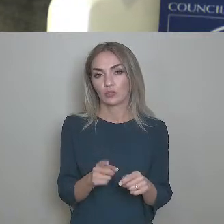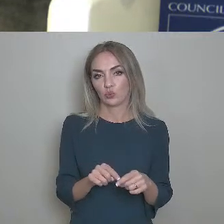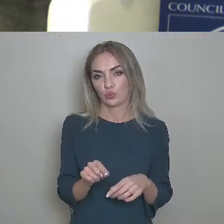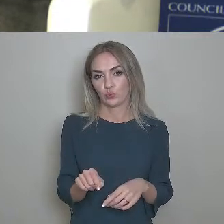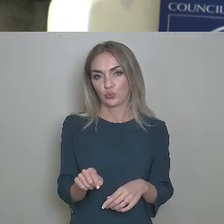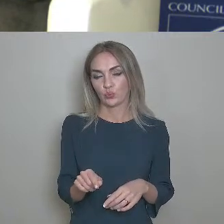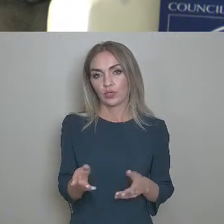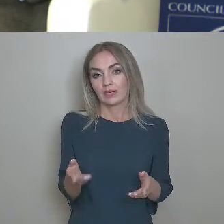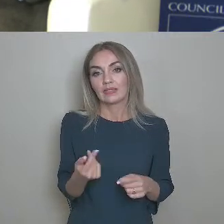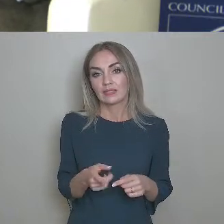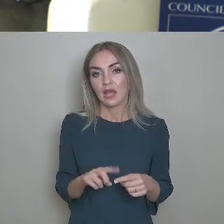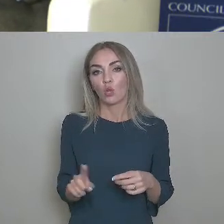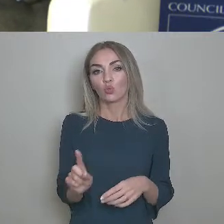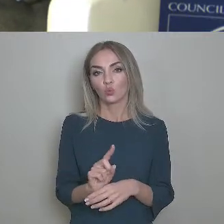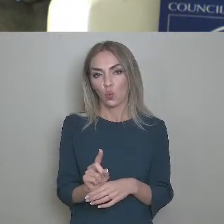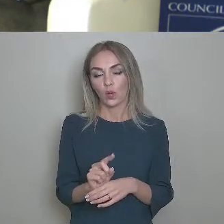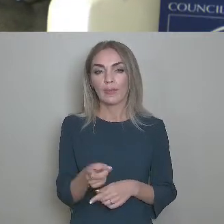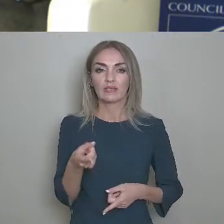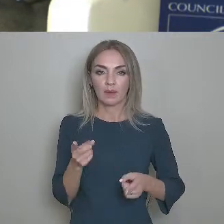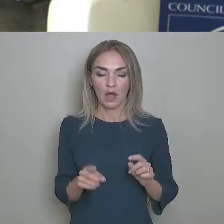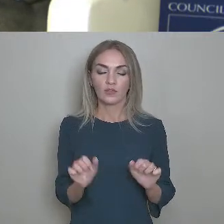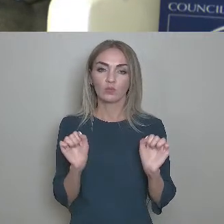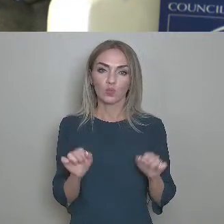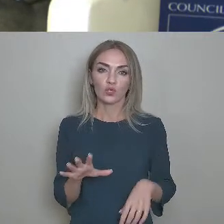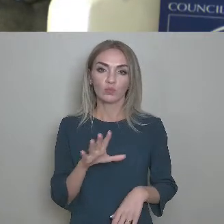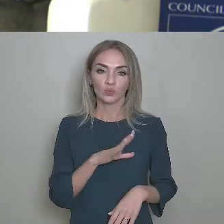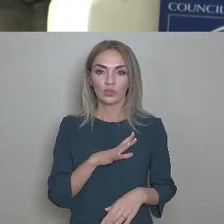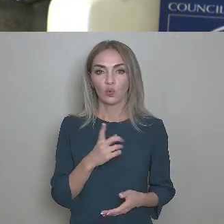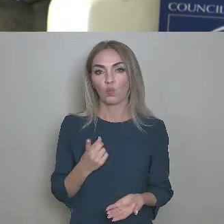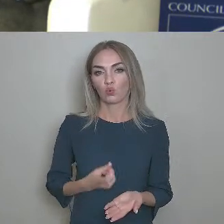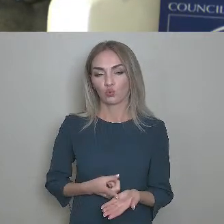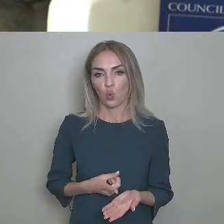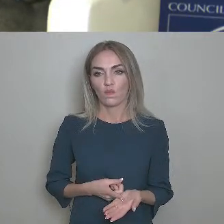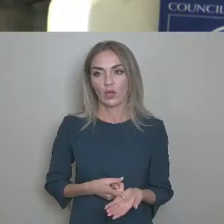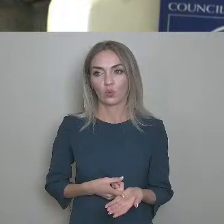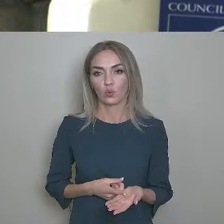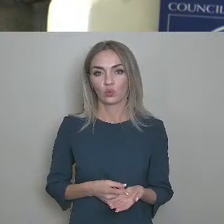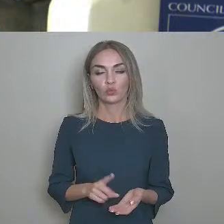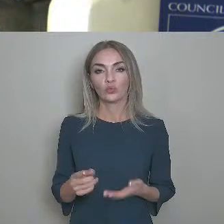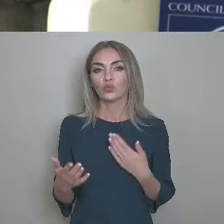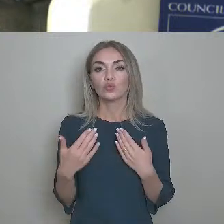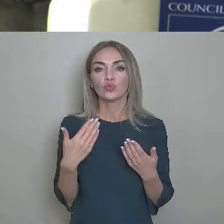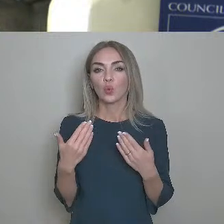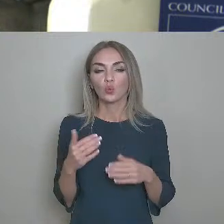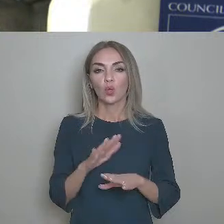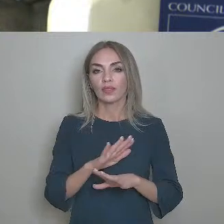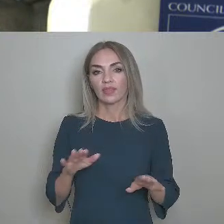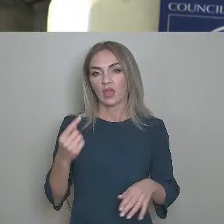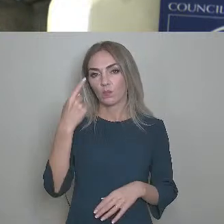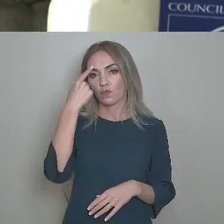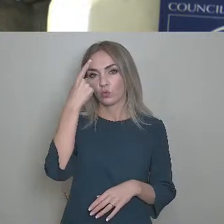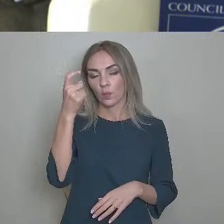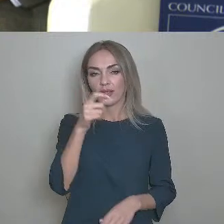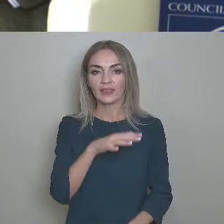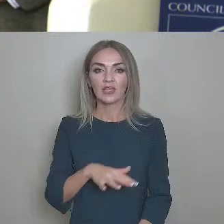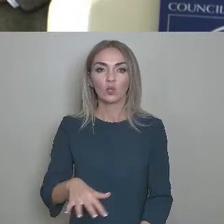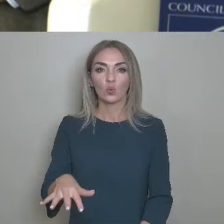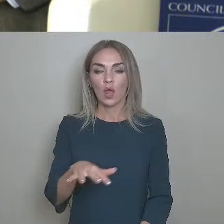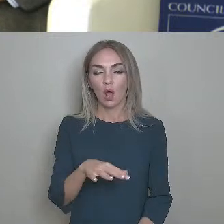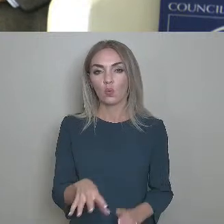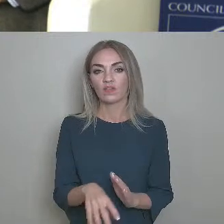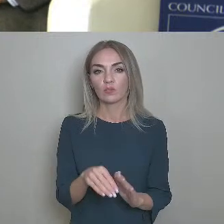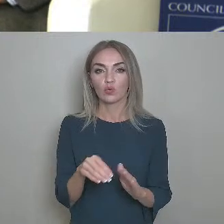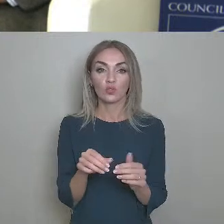I did not include this provision because this norm really could be substantiated